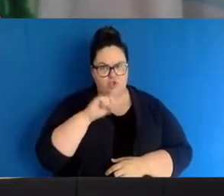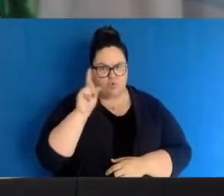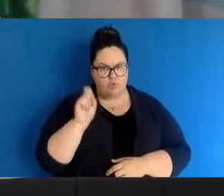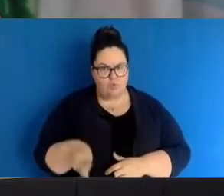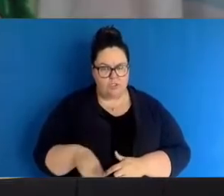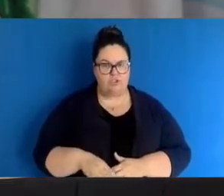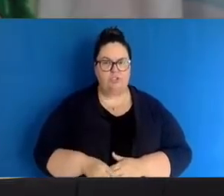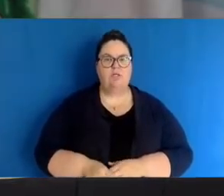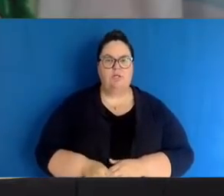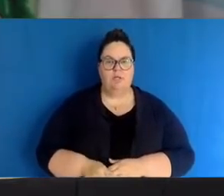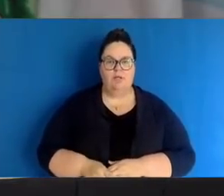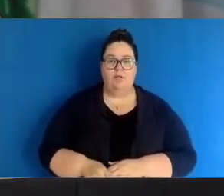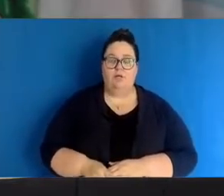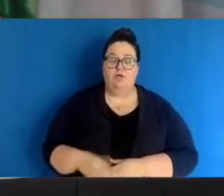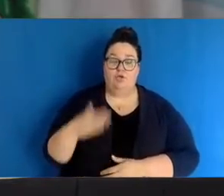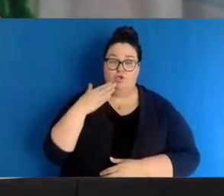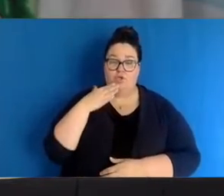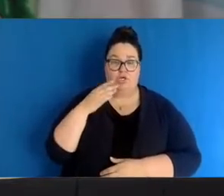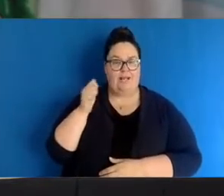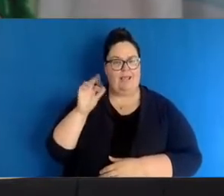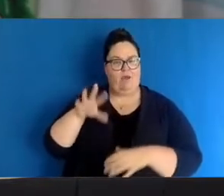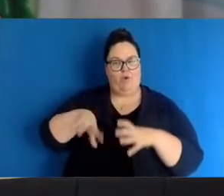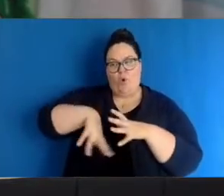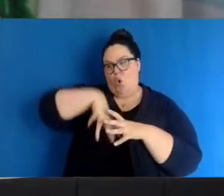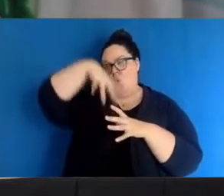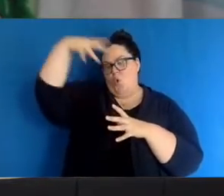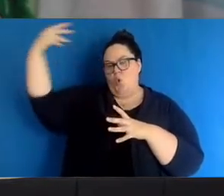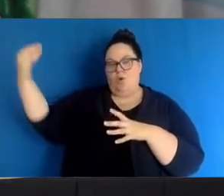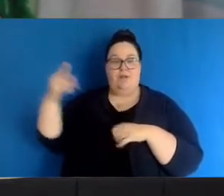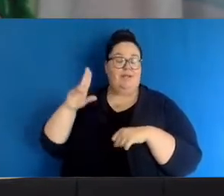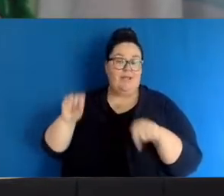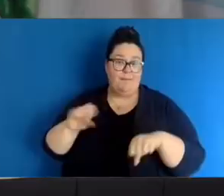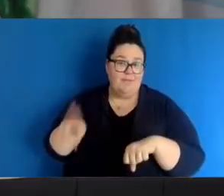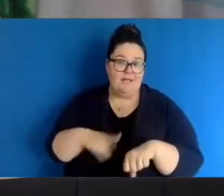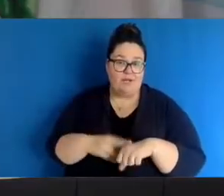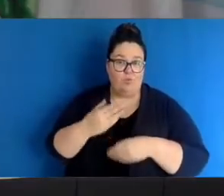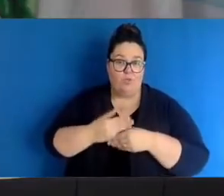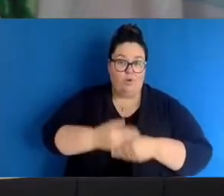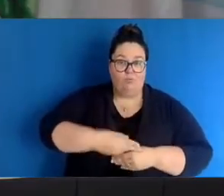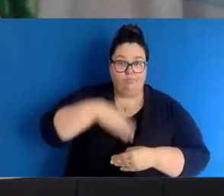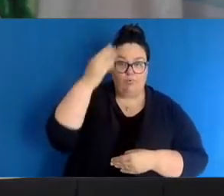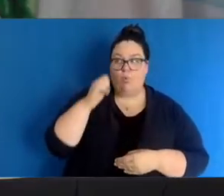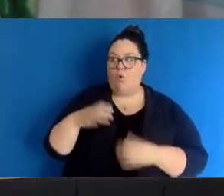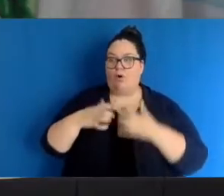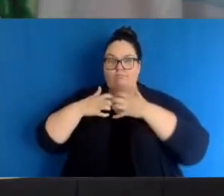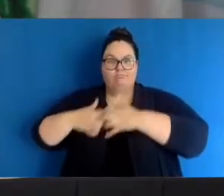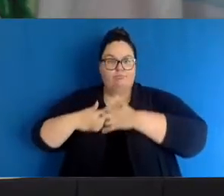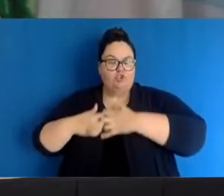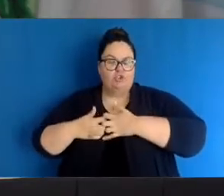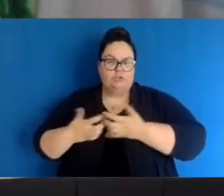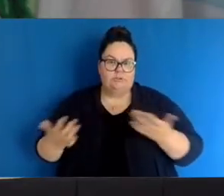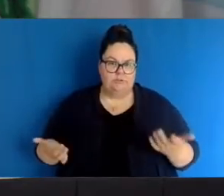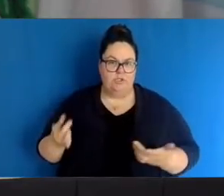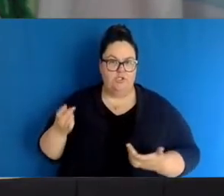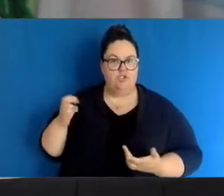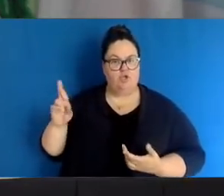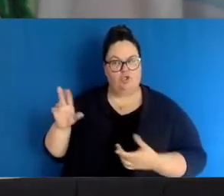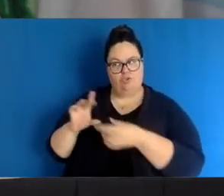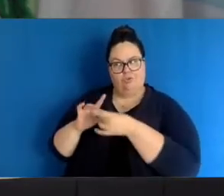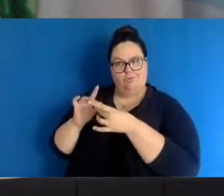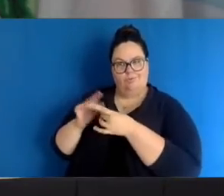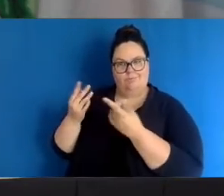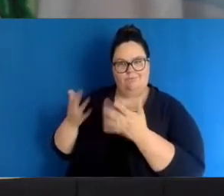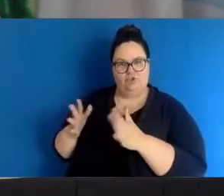Stu. And certainly good ventilation. It can be natural ventilation or mechanical ventilation. And as Dr. Morrison had indicated, so